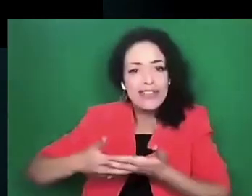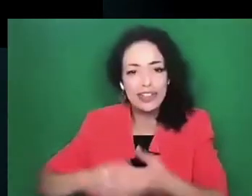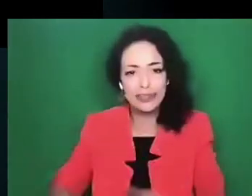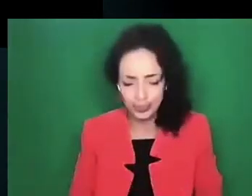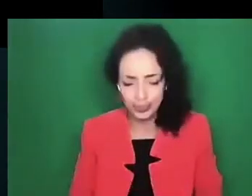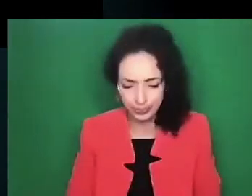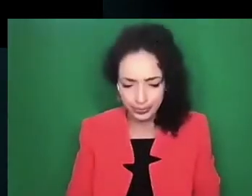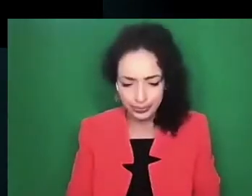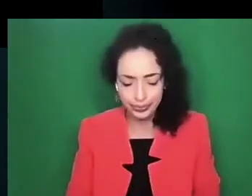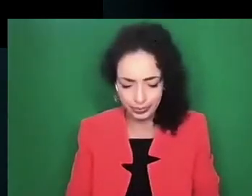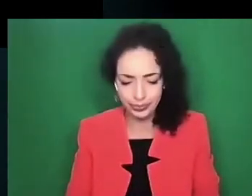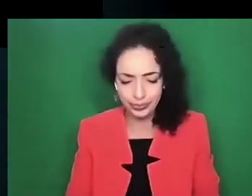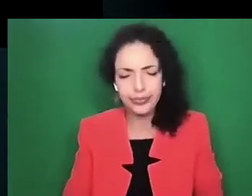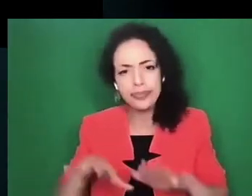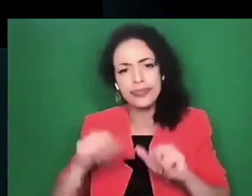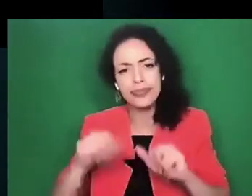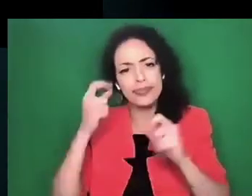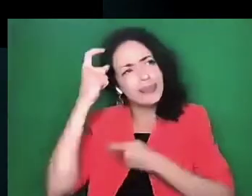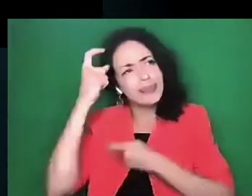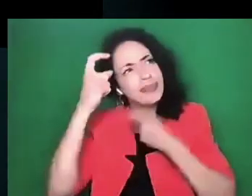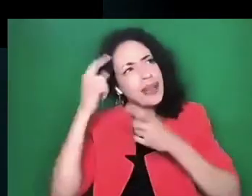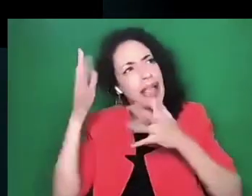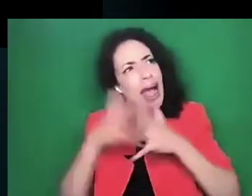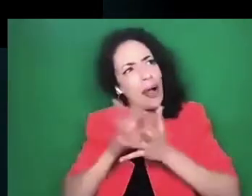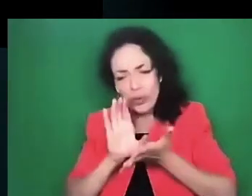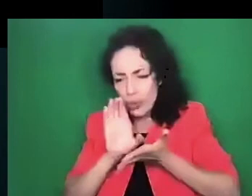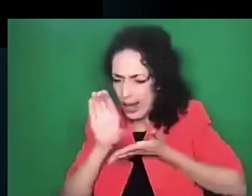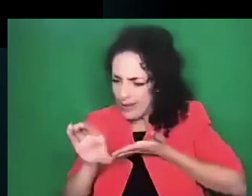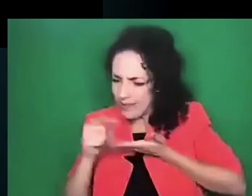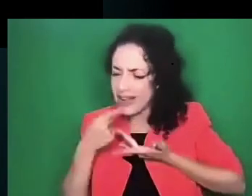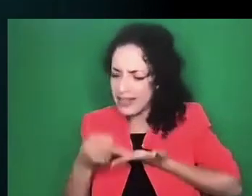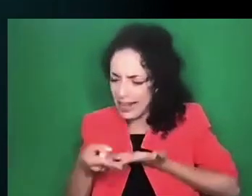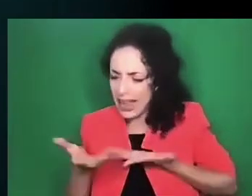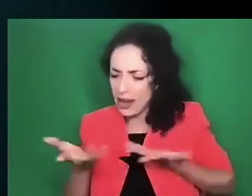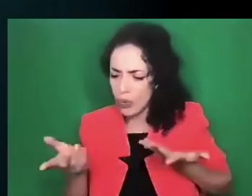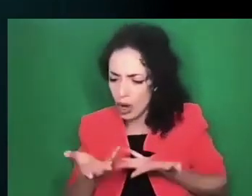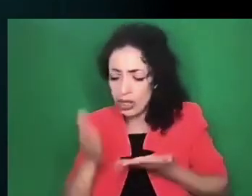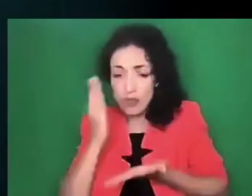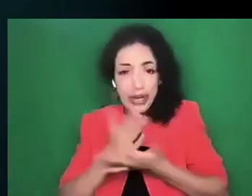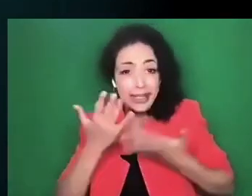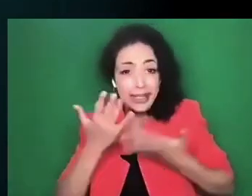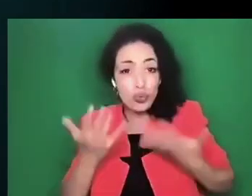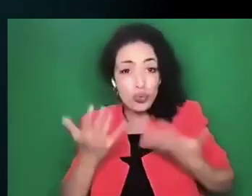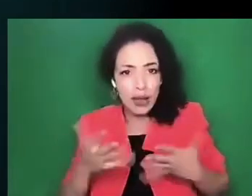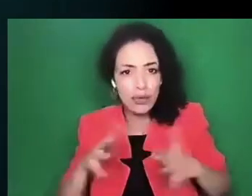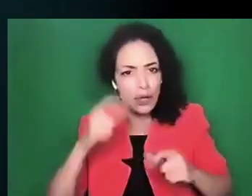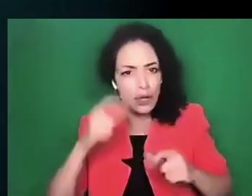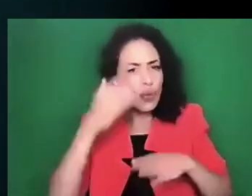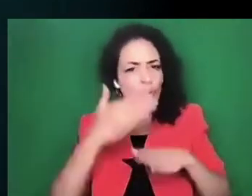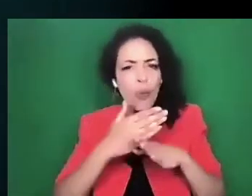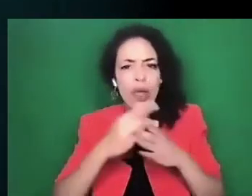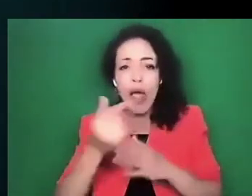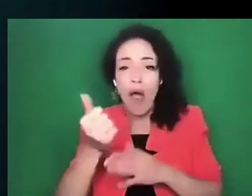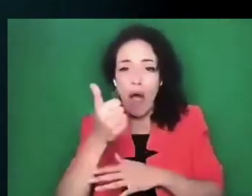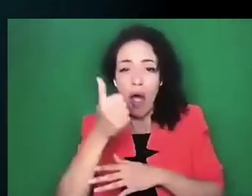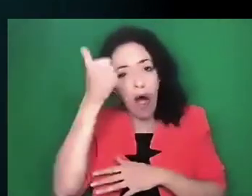started thinking of how to invest in the reality today. We started working with artificial intelligence, and within the process of creating